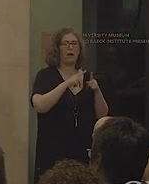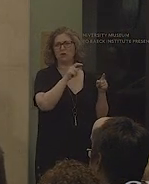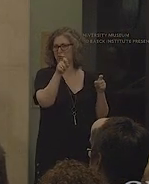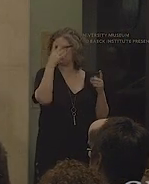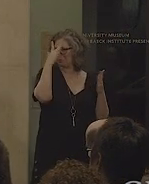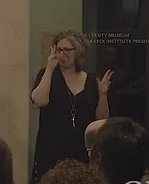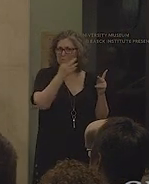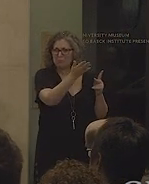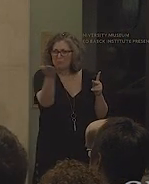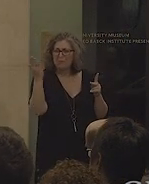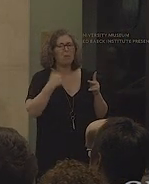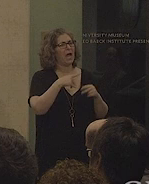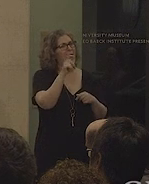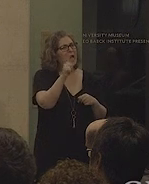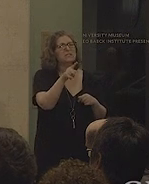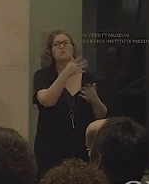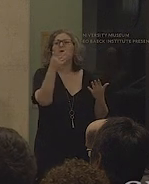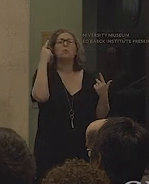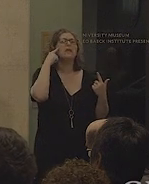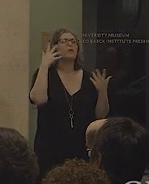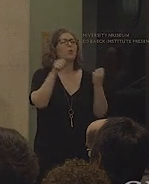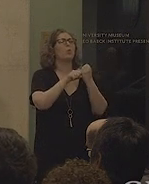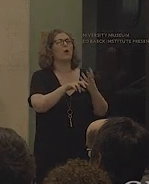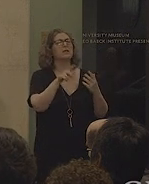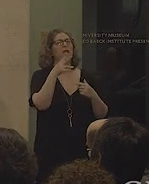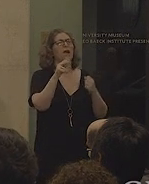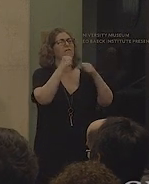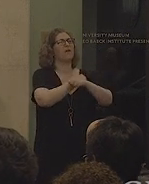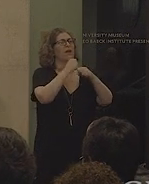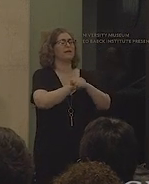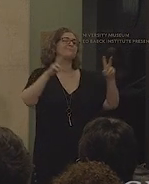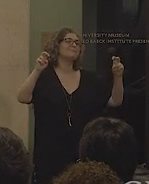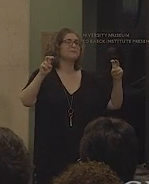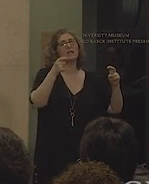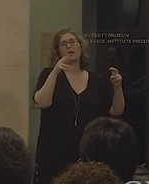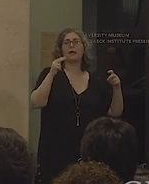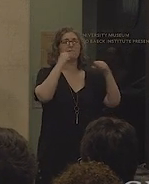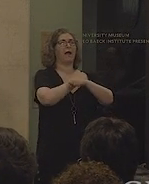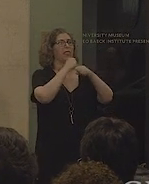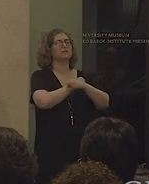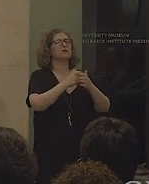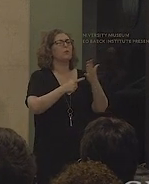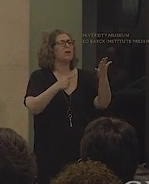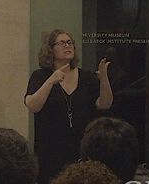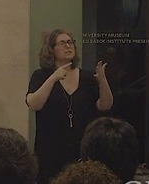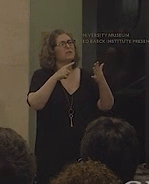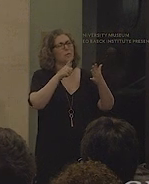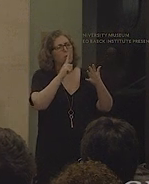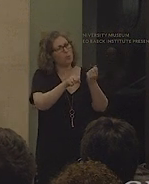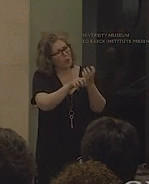group here. What do folks think causes gun violence, quote-unquote gun violence in America? What's the root